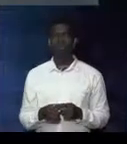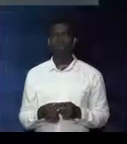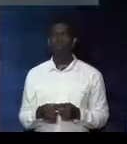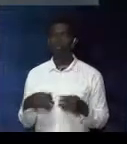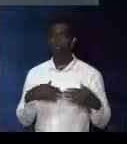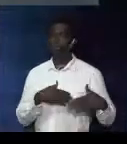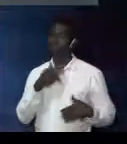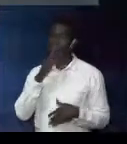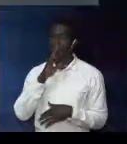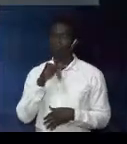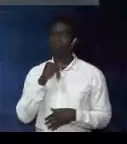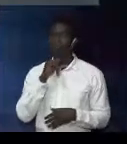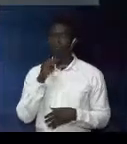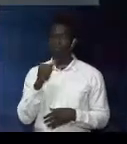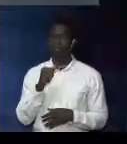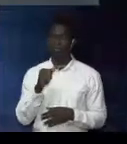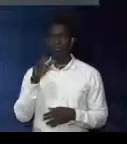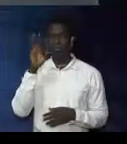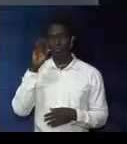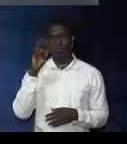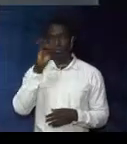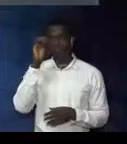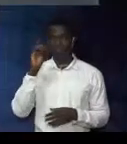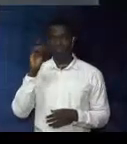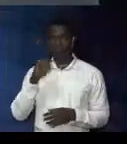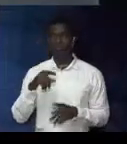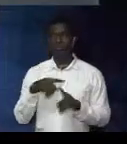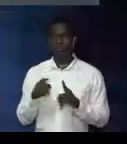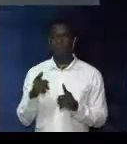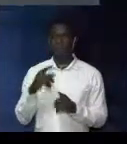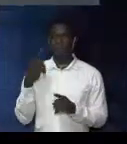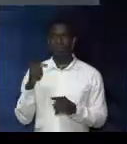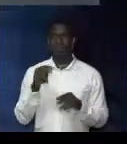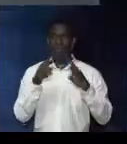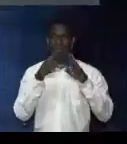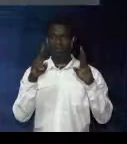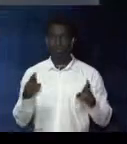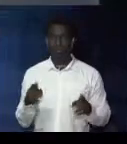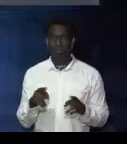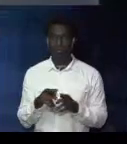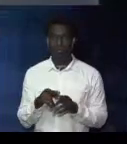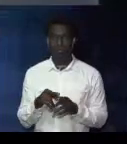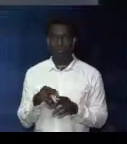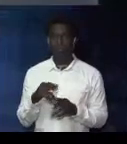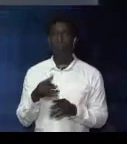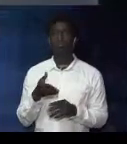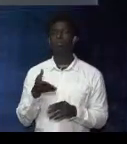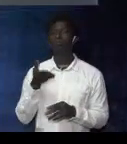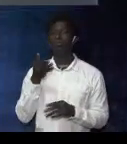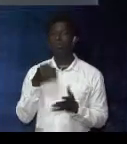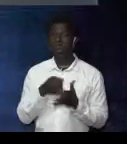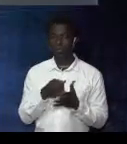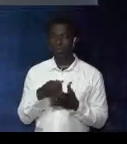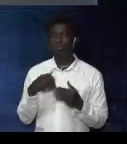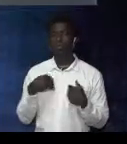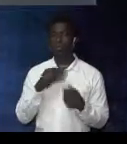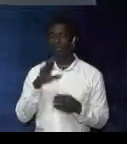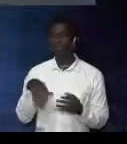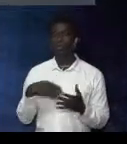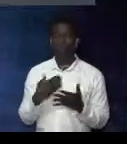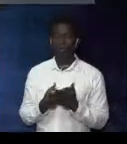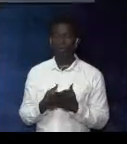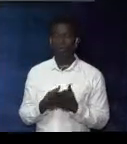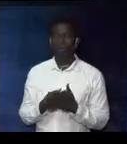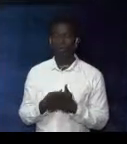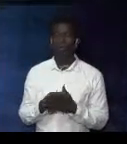not 90 degrees. So this is not a rectangle. It's a parallelogram but not a rectangle. But a rectangle, yeah, it's a parallelogram because it has all the properties